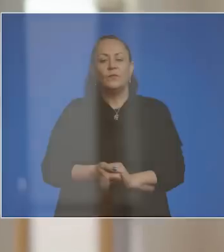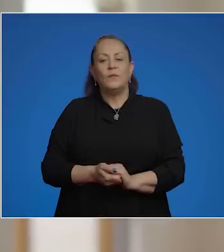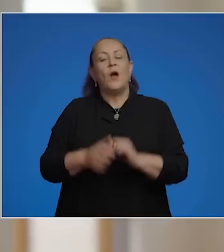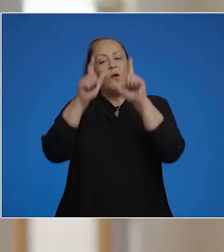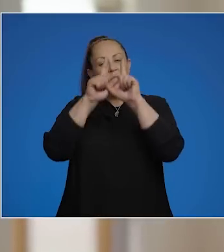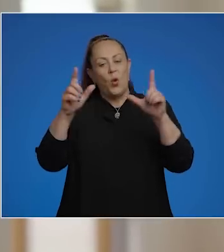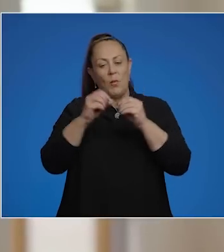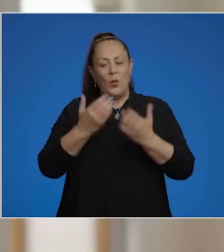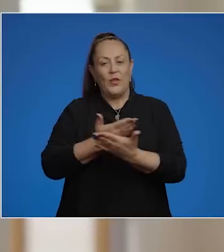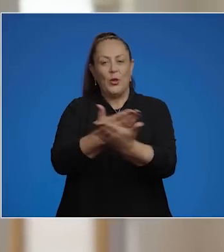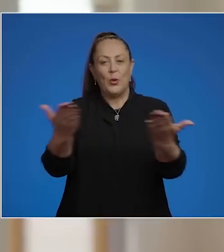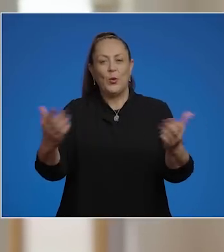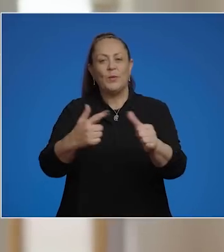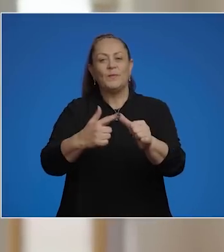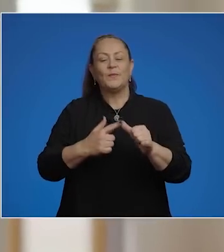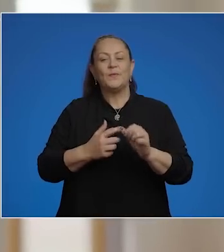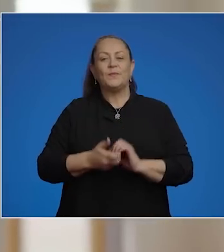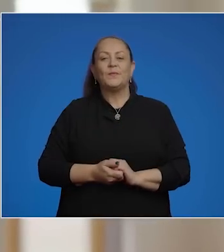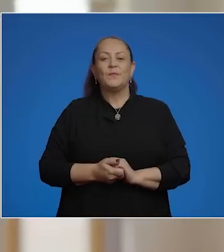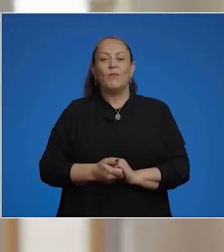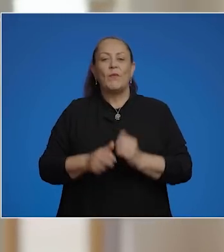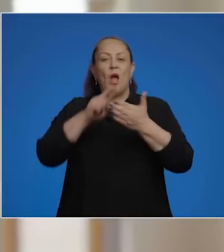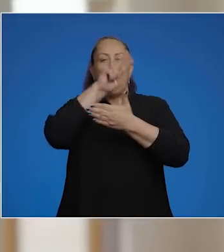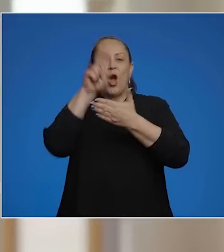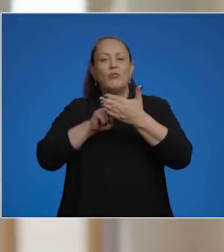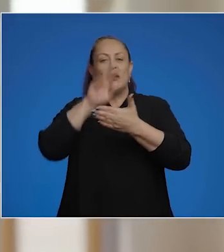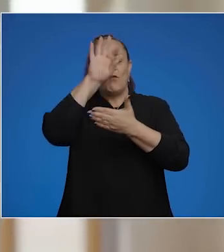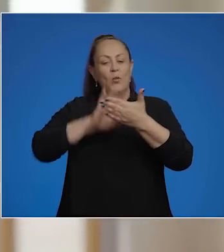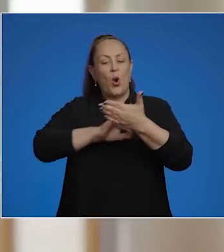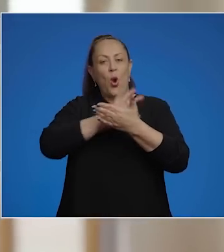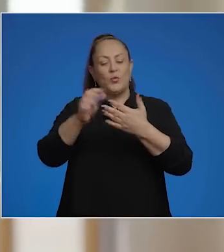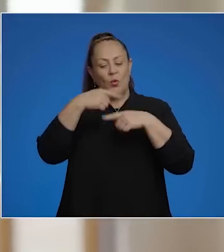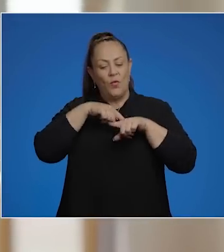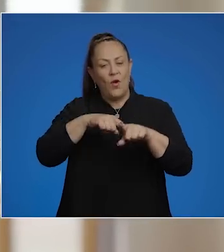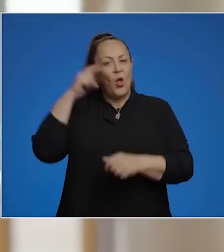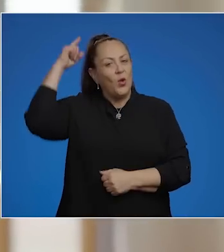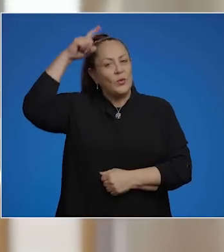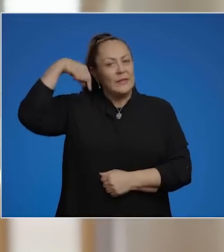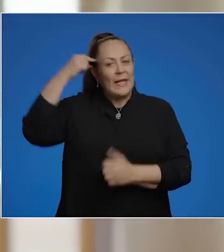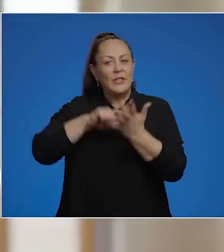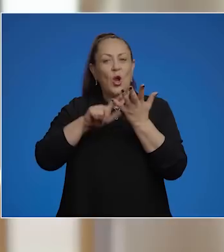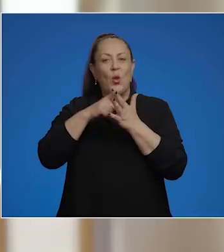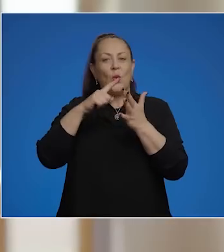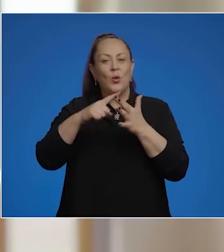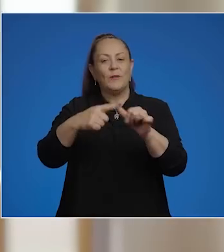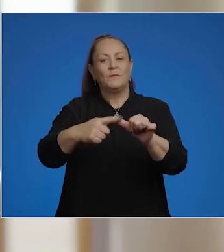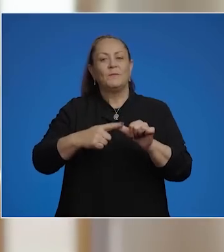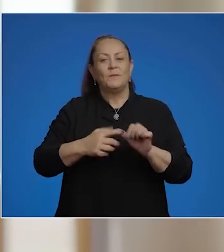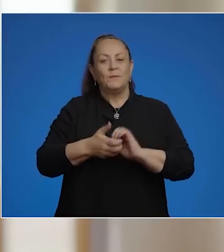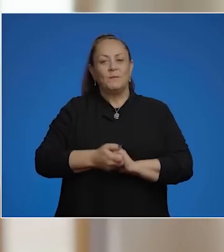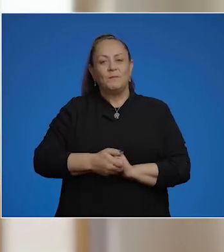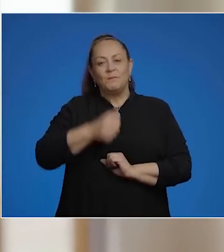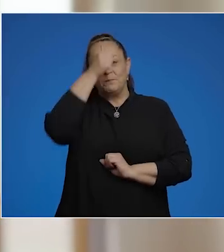The Lord be with you. And with your spirit. A reading from the Holy Gospel according to St. Luke. Glory to you,